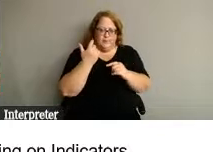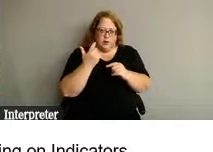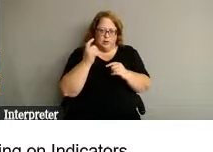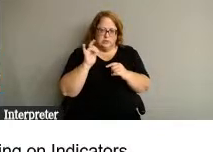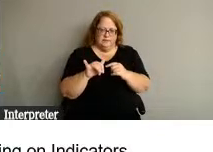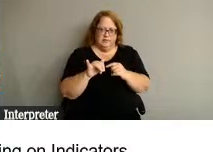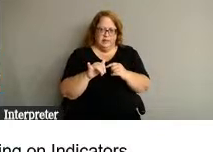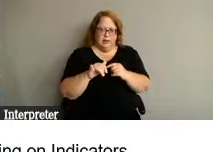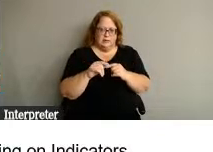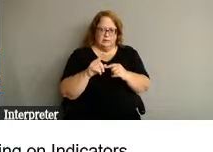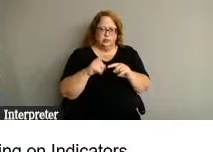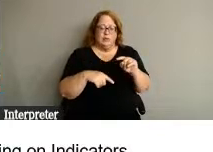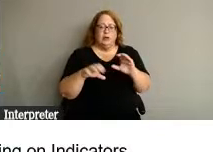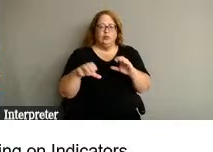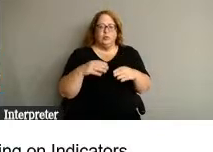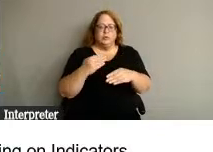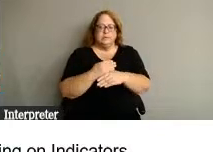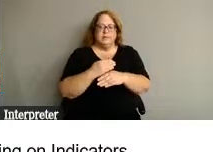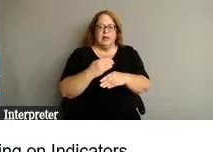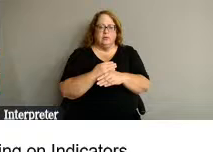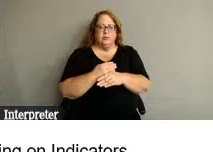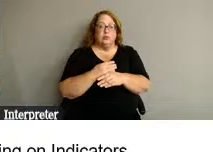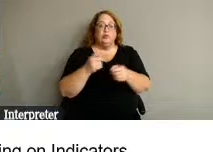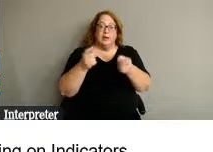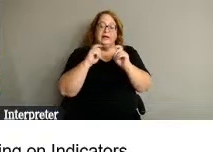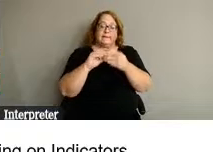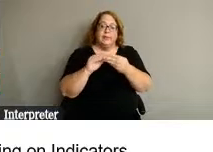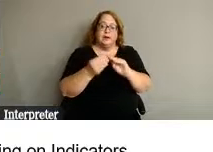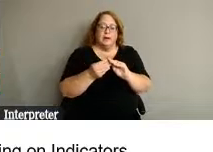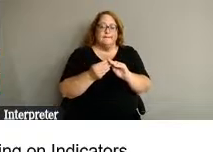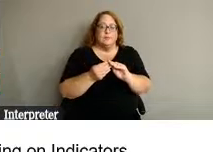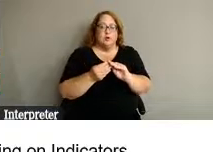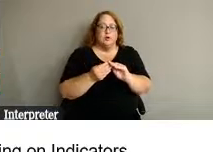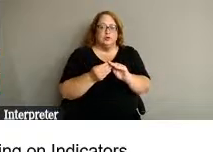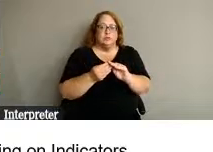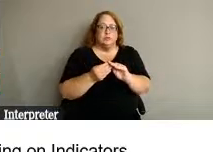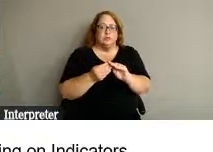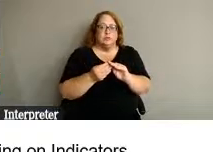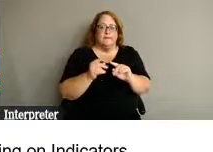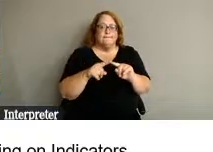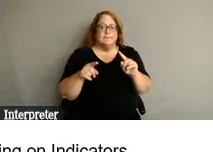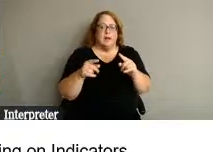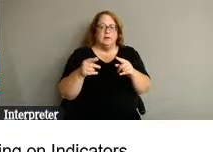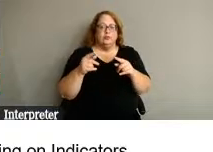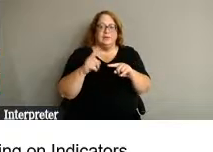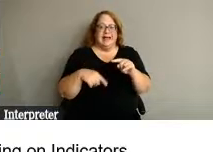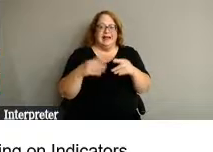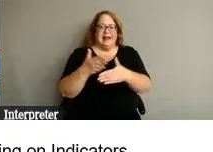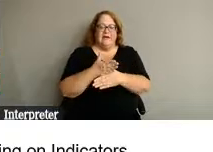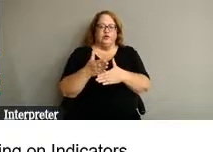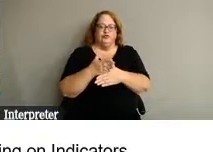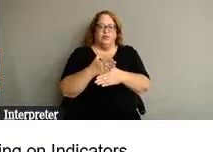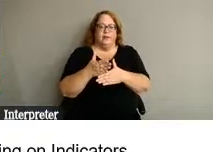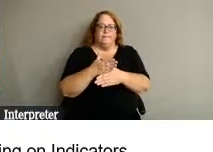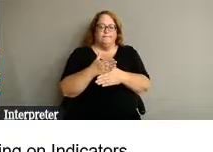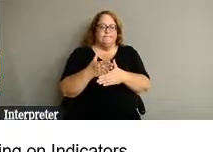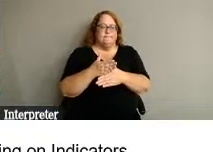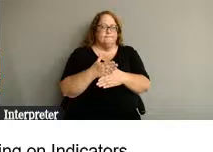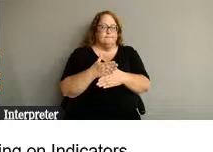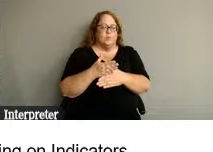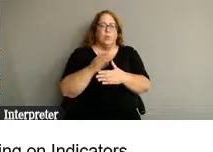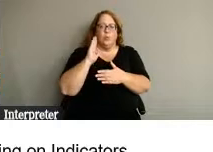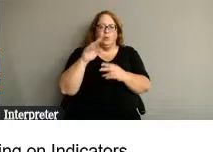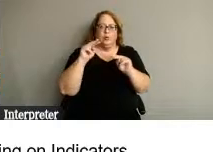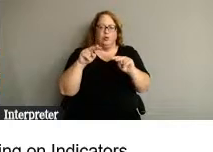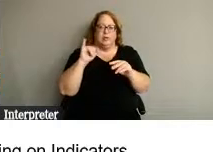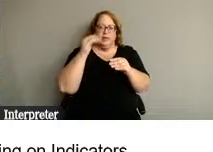that, you can't do those mathematics. You can give me those numbers, but the average, you can't average them. And we'll take a